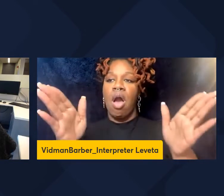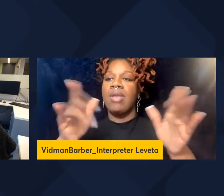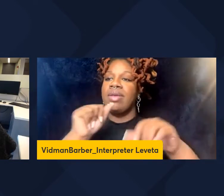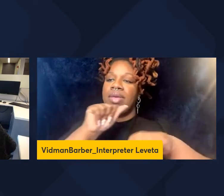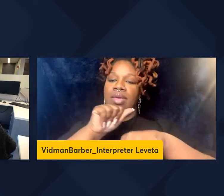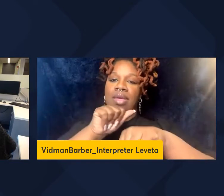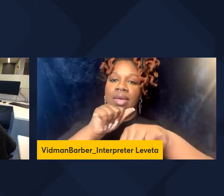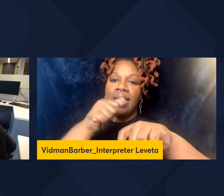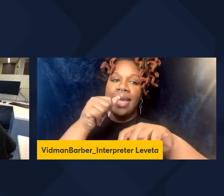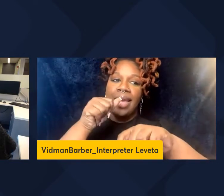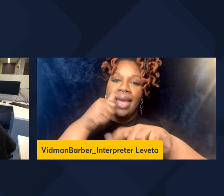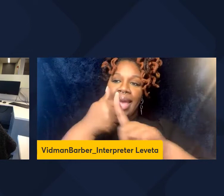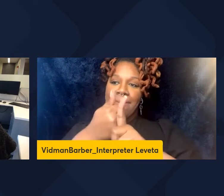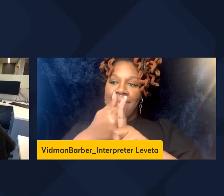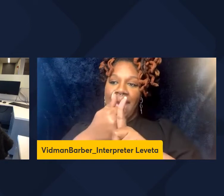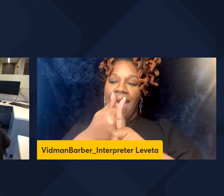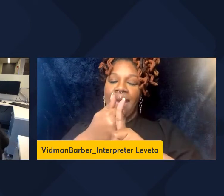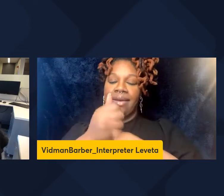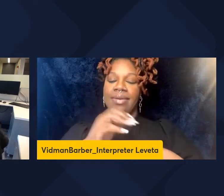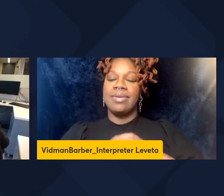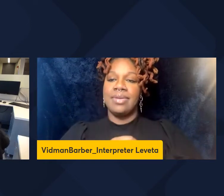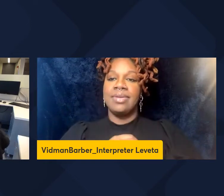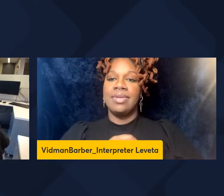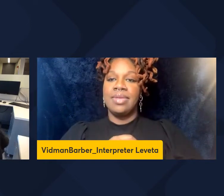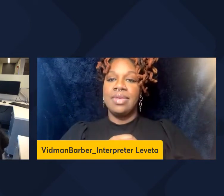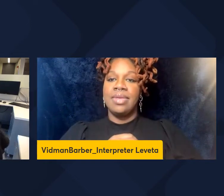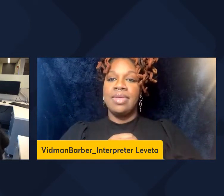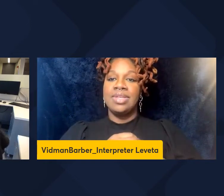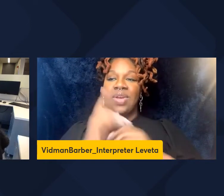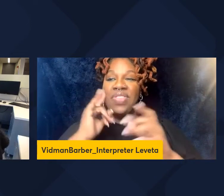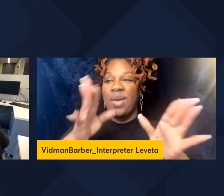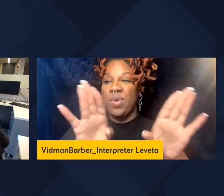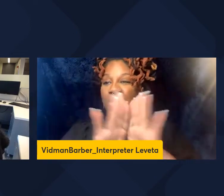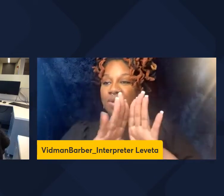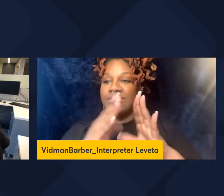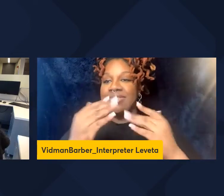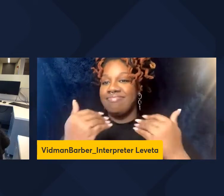think I'll close, and then I'll be happy to take any questions.